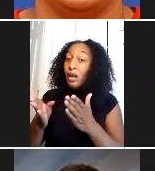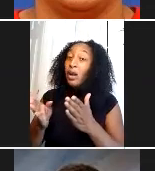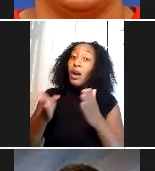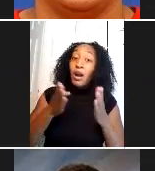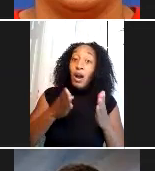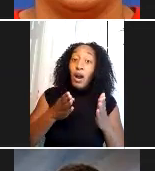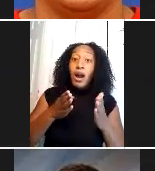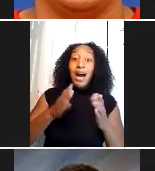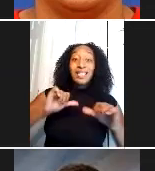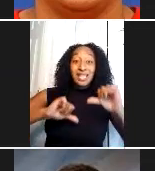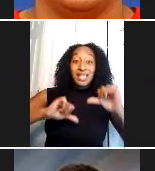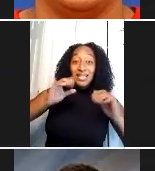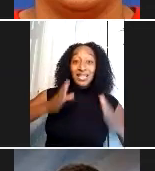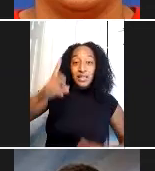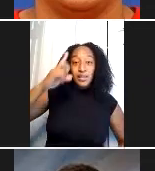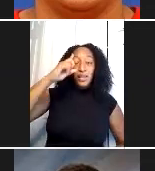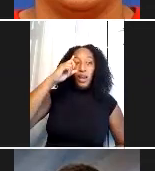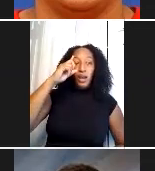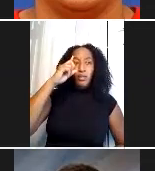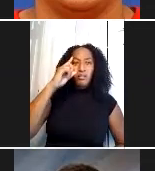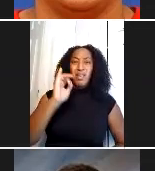to formulate a new hypothesis.